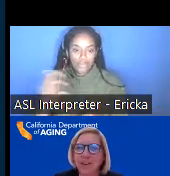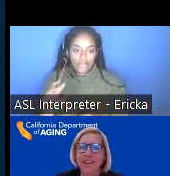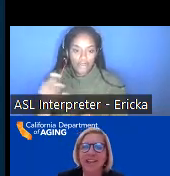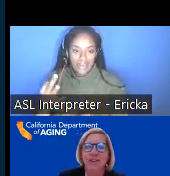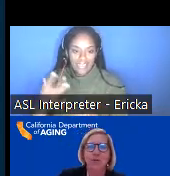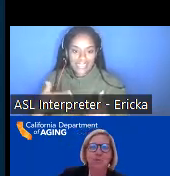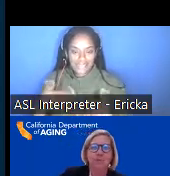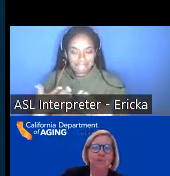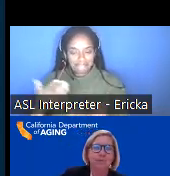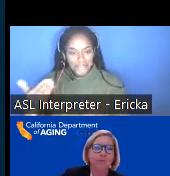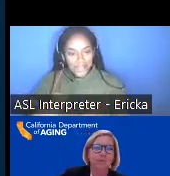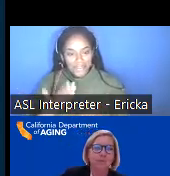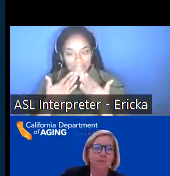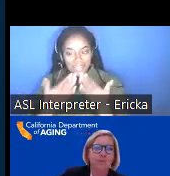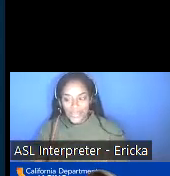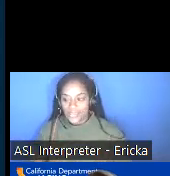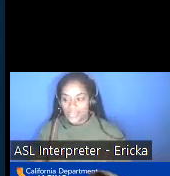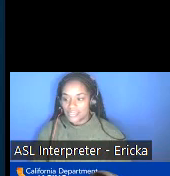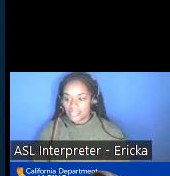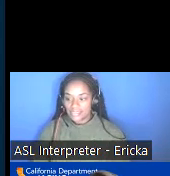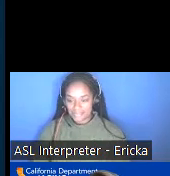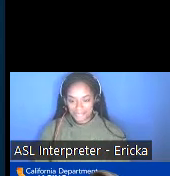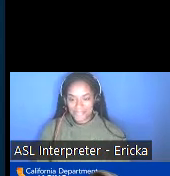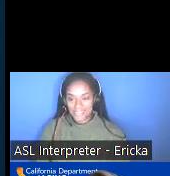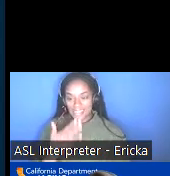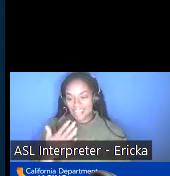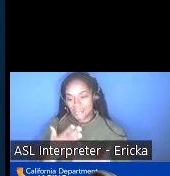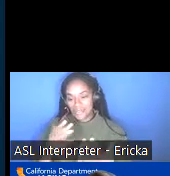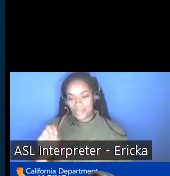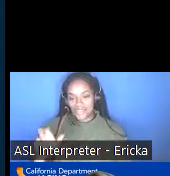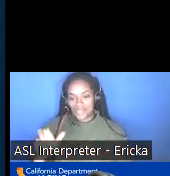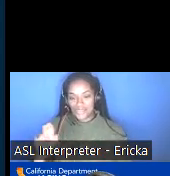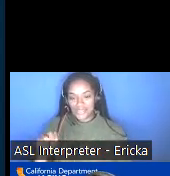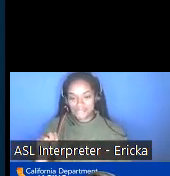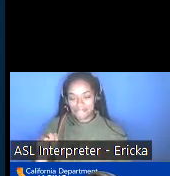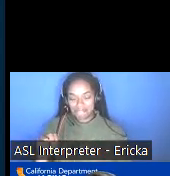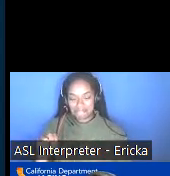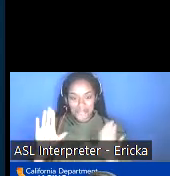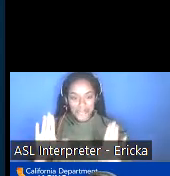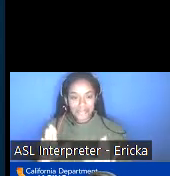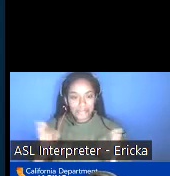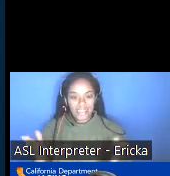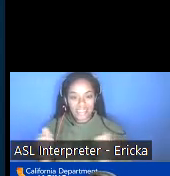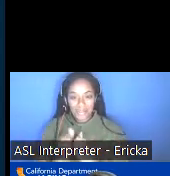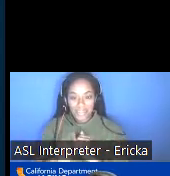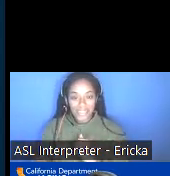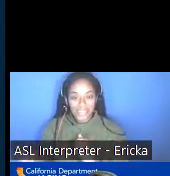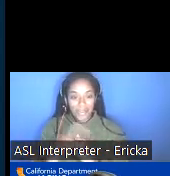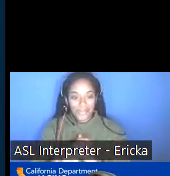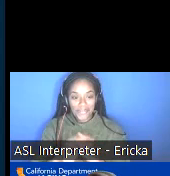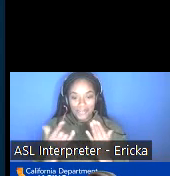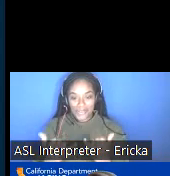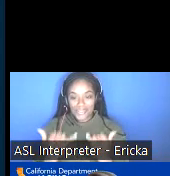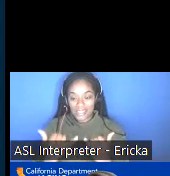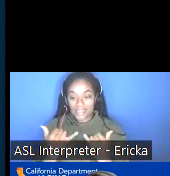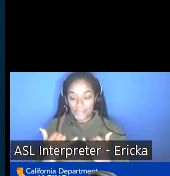Welcome, Sarah, and thank you. Great. Well, thank you so much, Susan. It's really wonderful to be here with all of you today. And